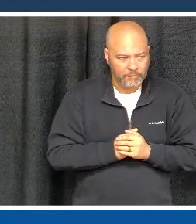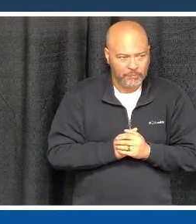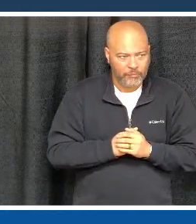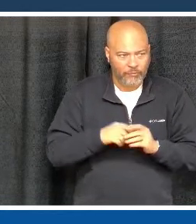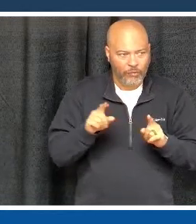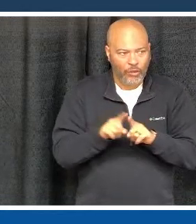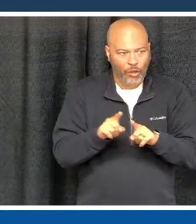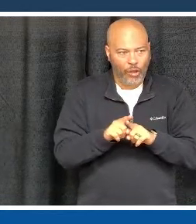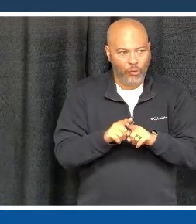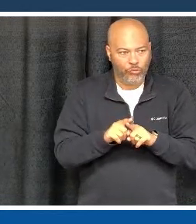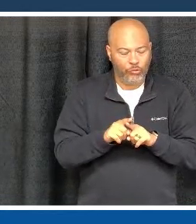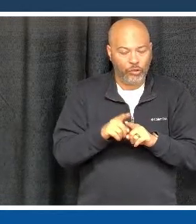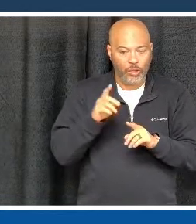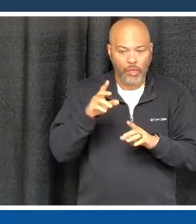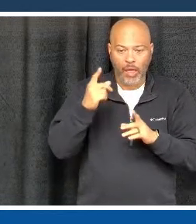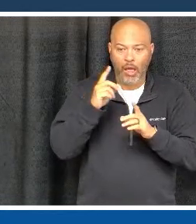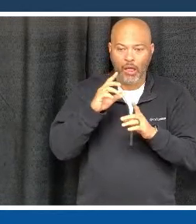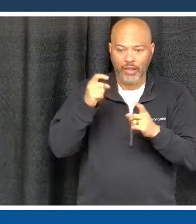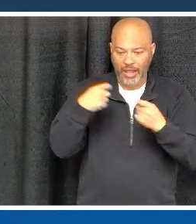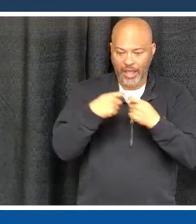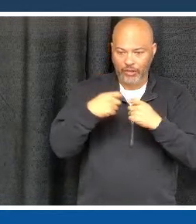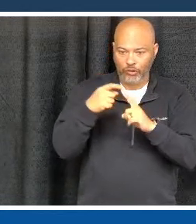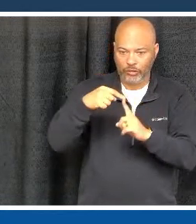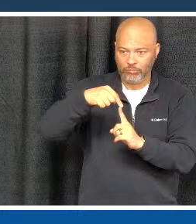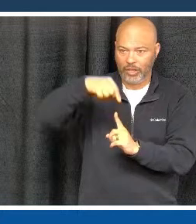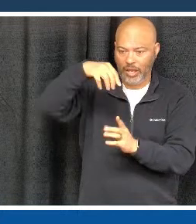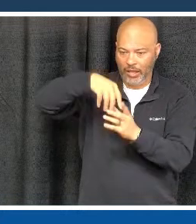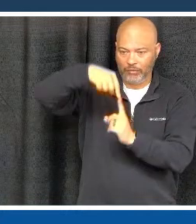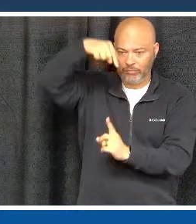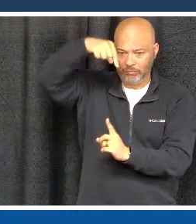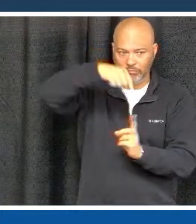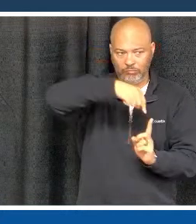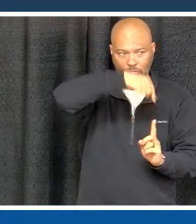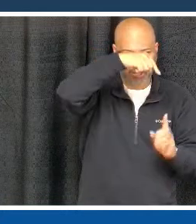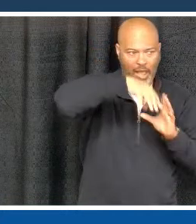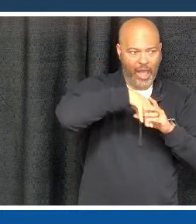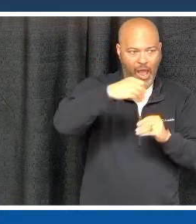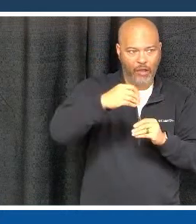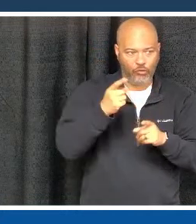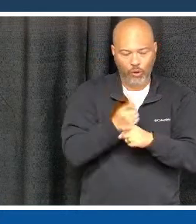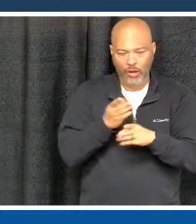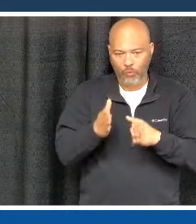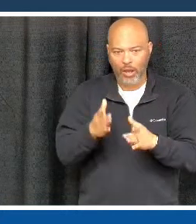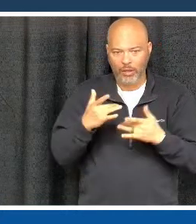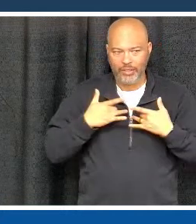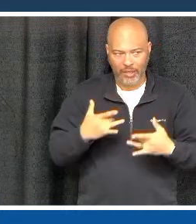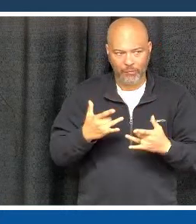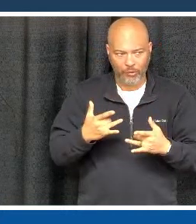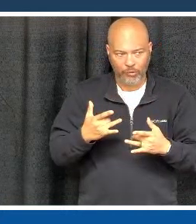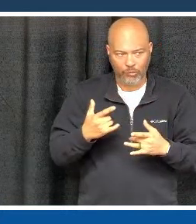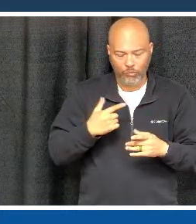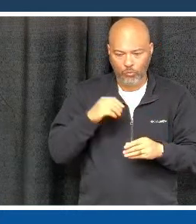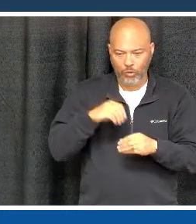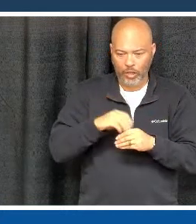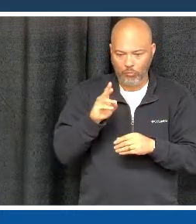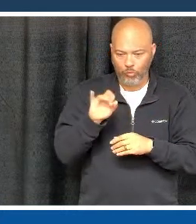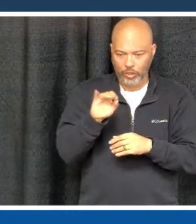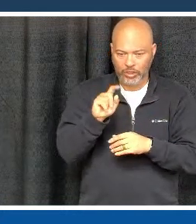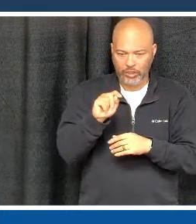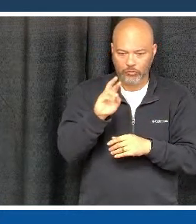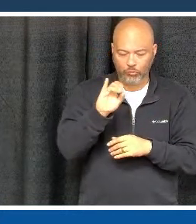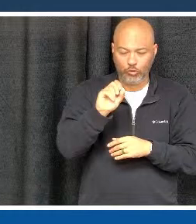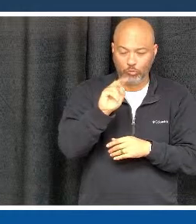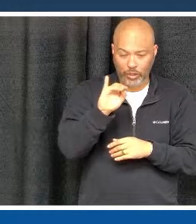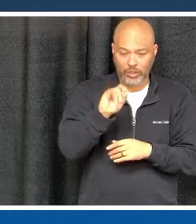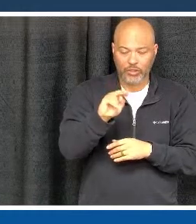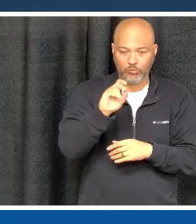Also important to note here that the power poles are actually outside the right-of-way in an easement. Typically, we see those power poles right at the right-of-way of Britton Springs Road, and